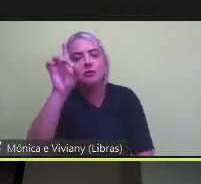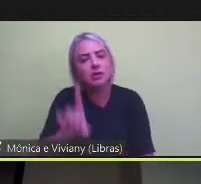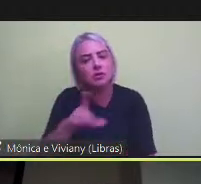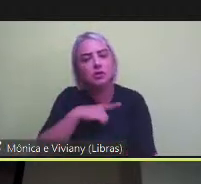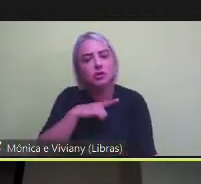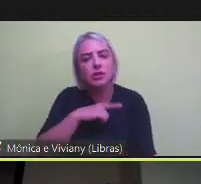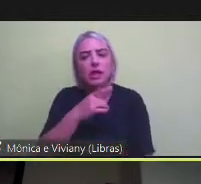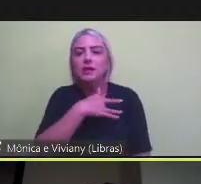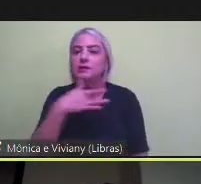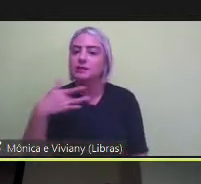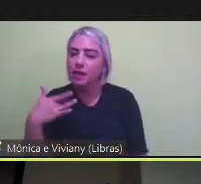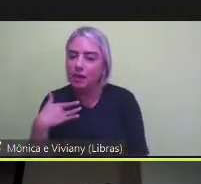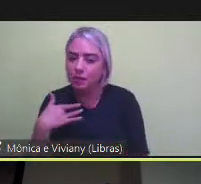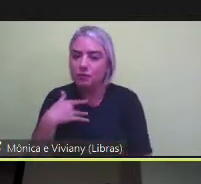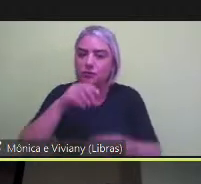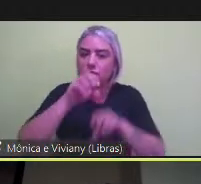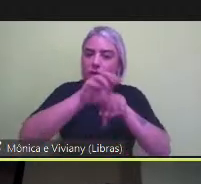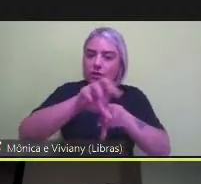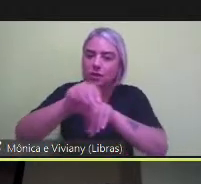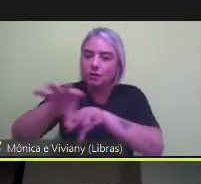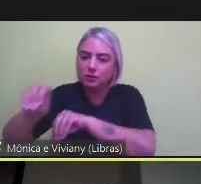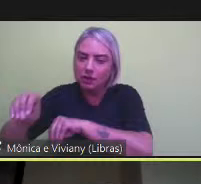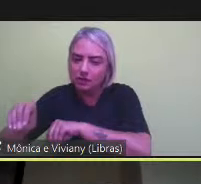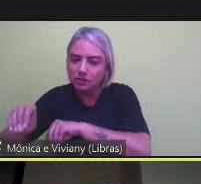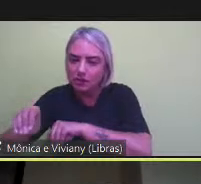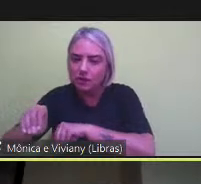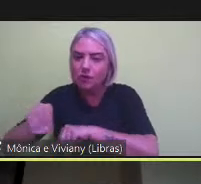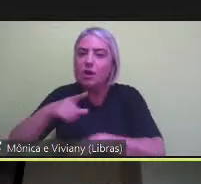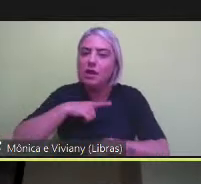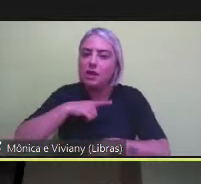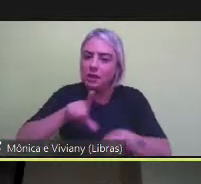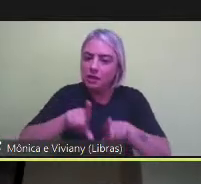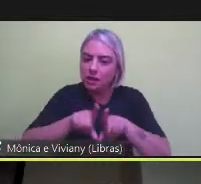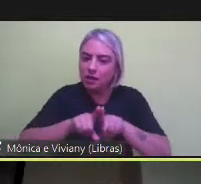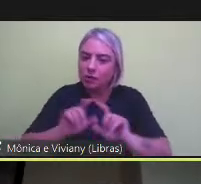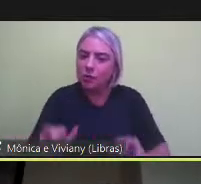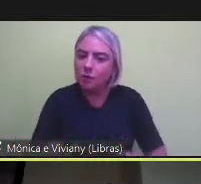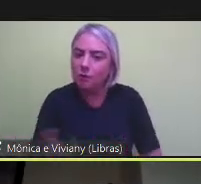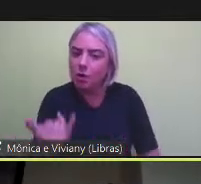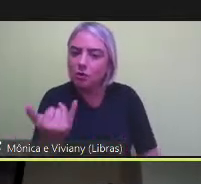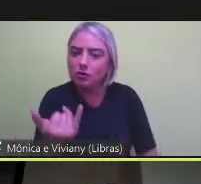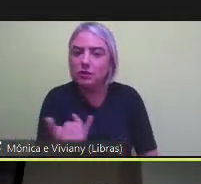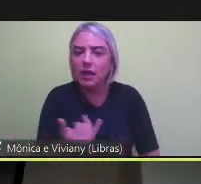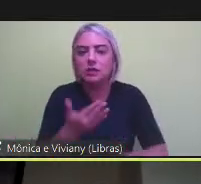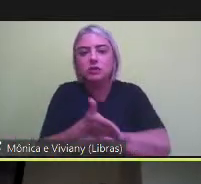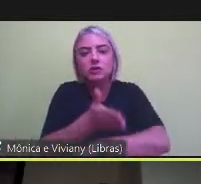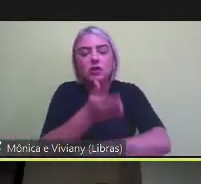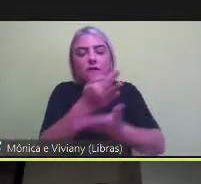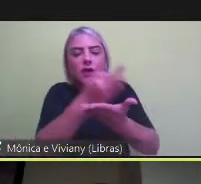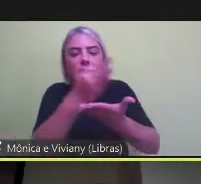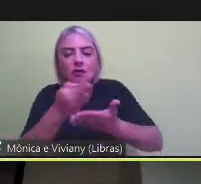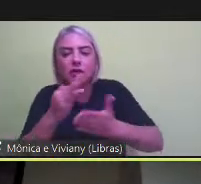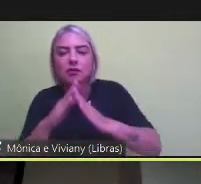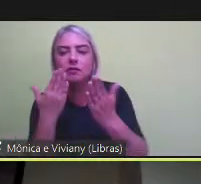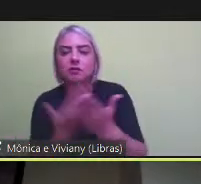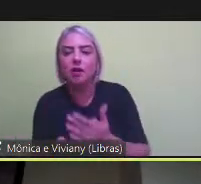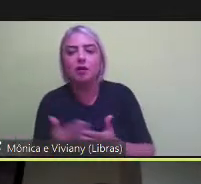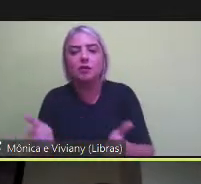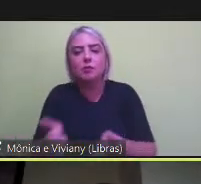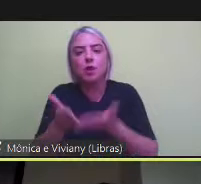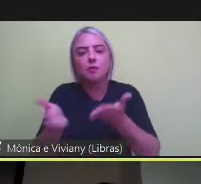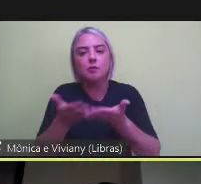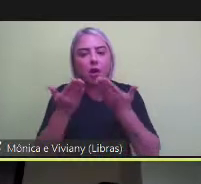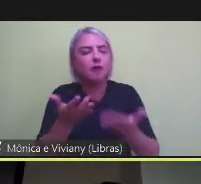all children and young people to have the right to education and health, and can have the opportunity to frequent